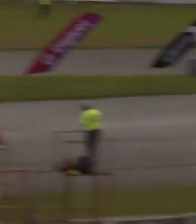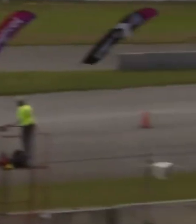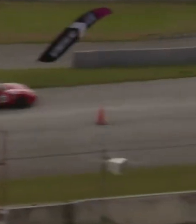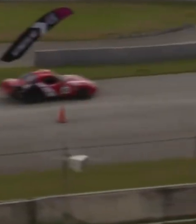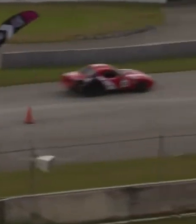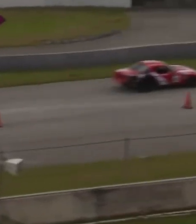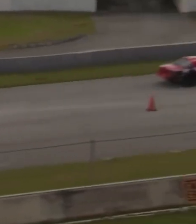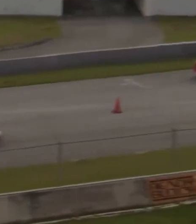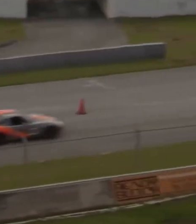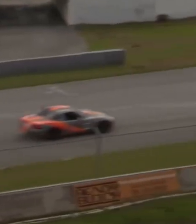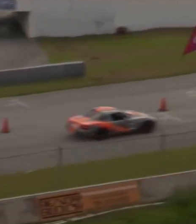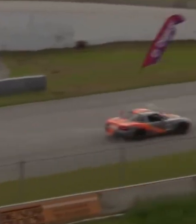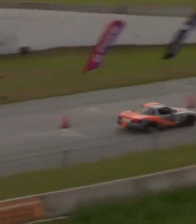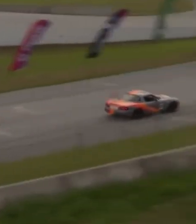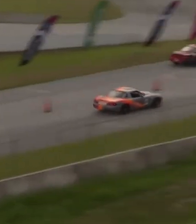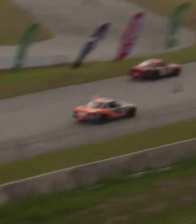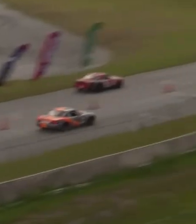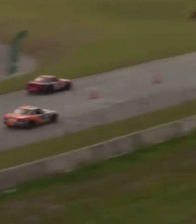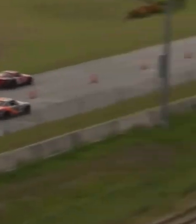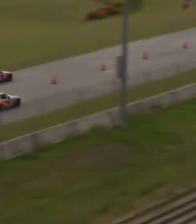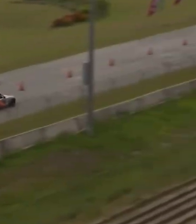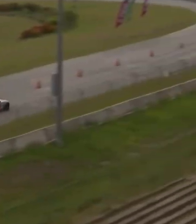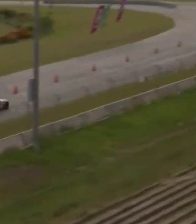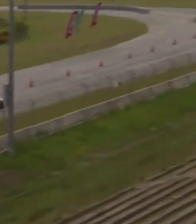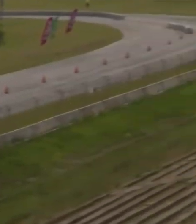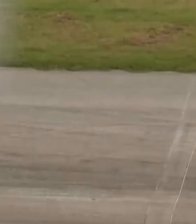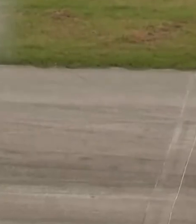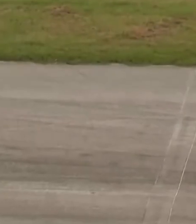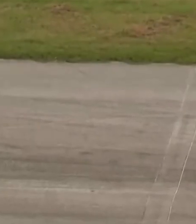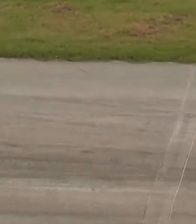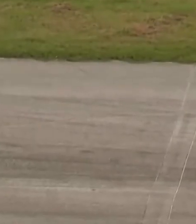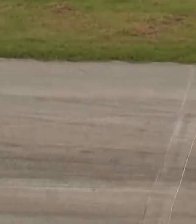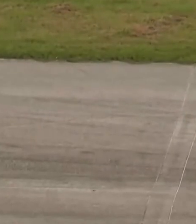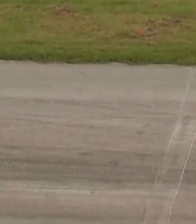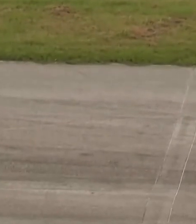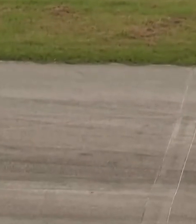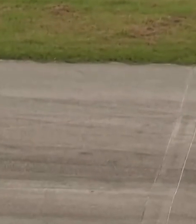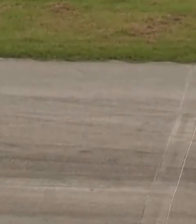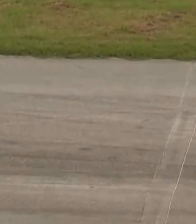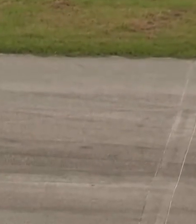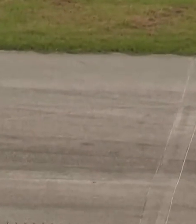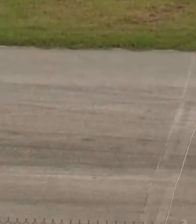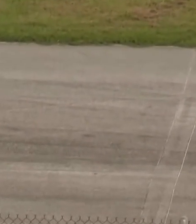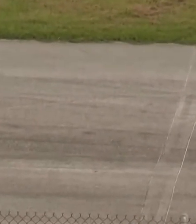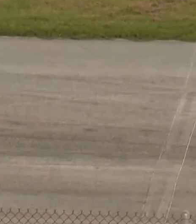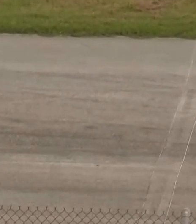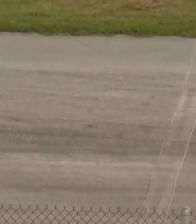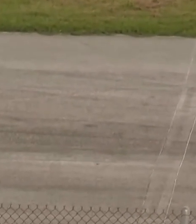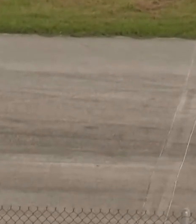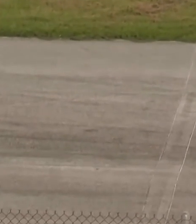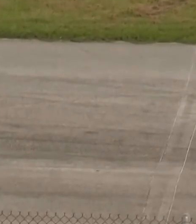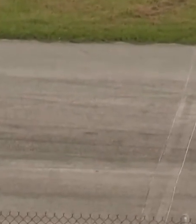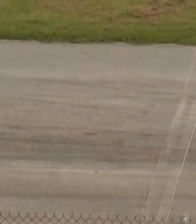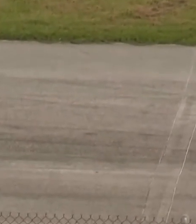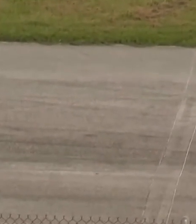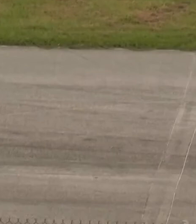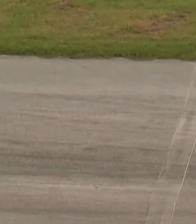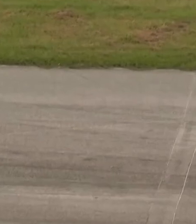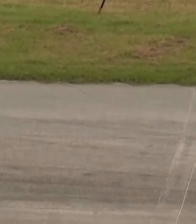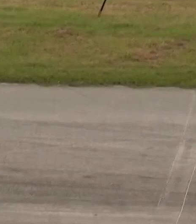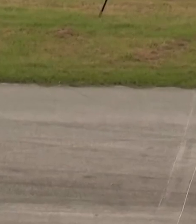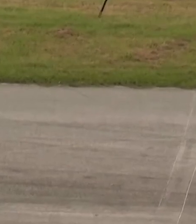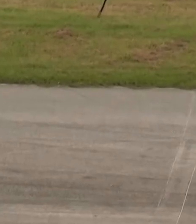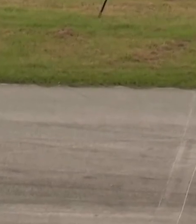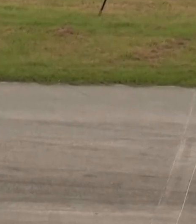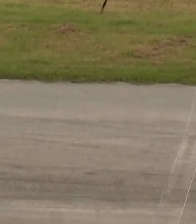take the win quite comfortably. Skip ahead, the Toyota Starlet now of Mark Maloney certainly turned a few heads. He was